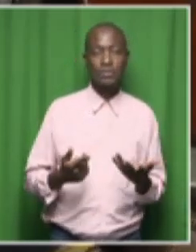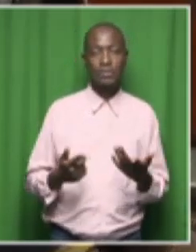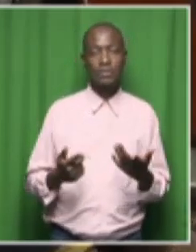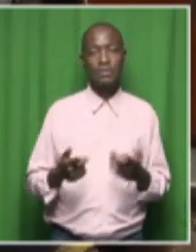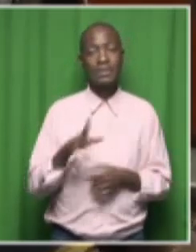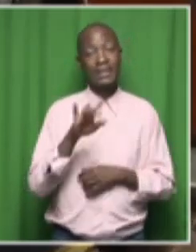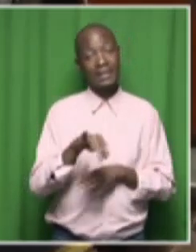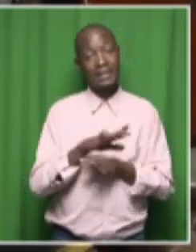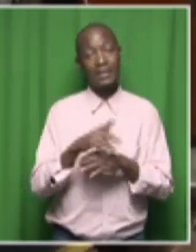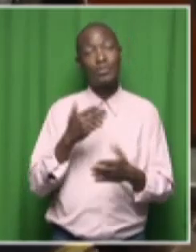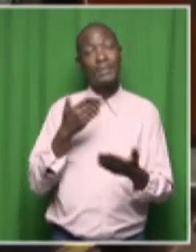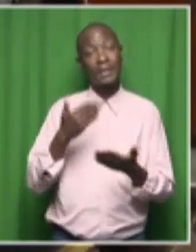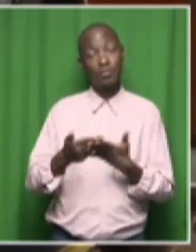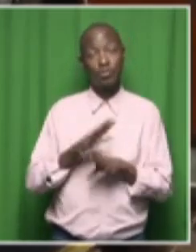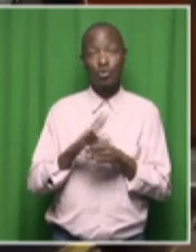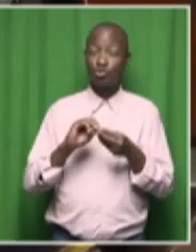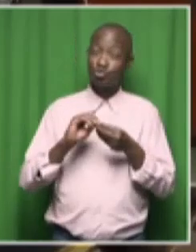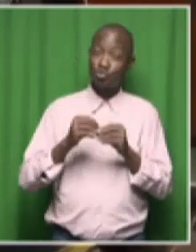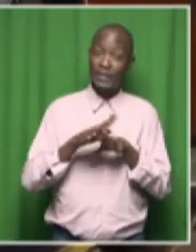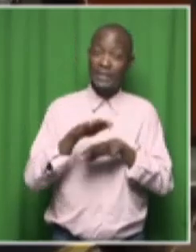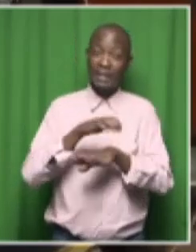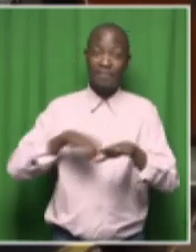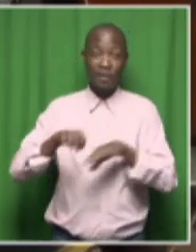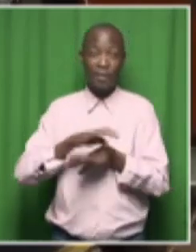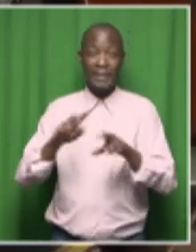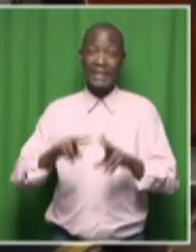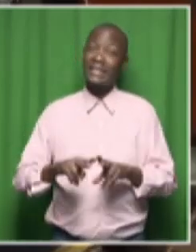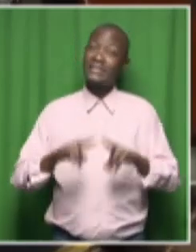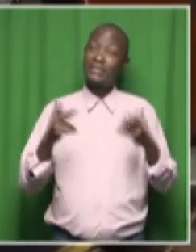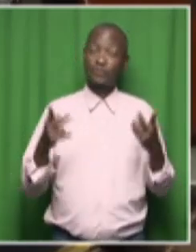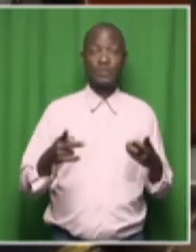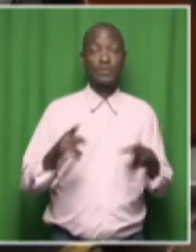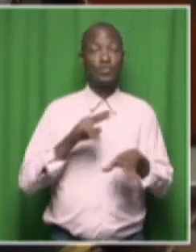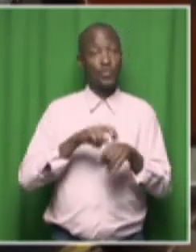So that will be able to create an environment that is different.